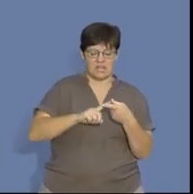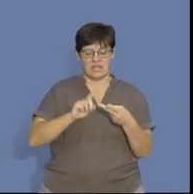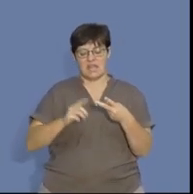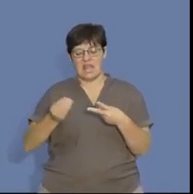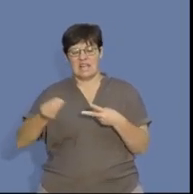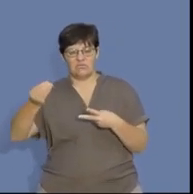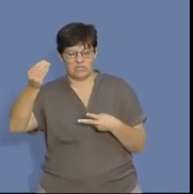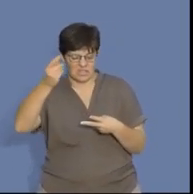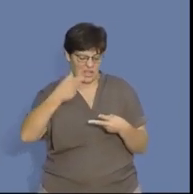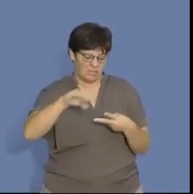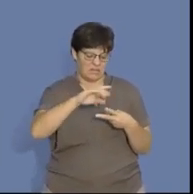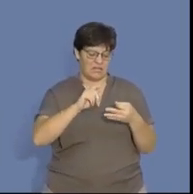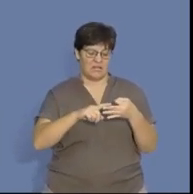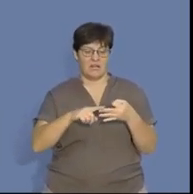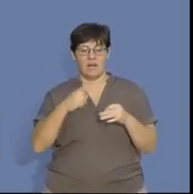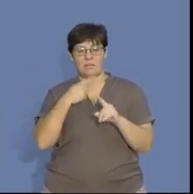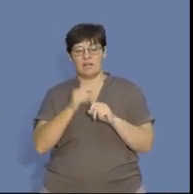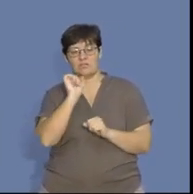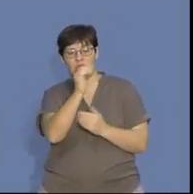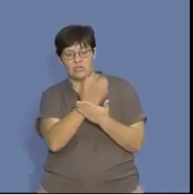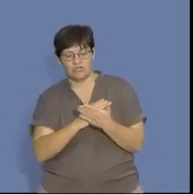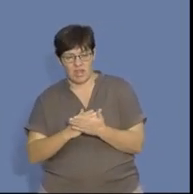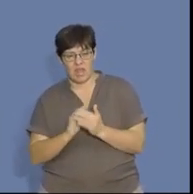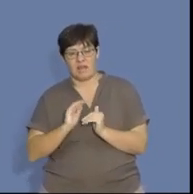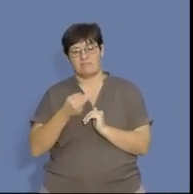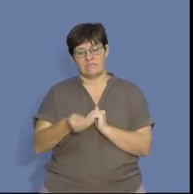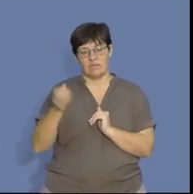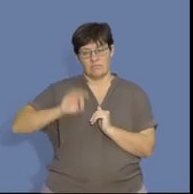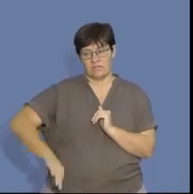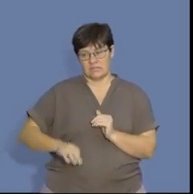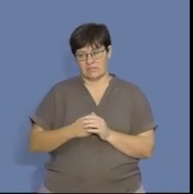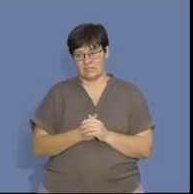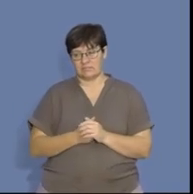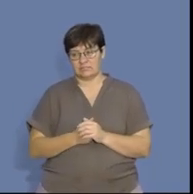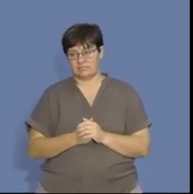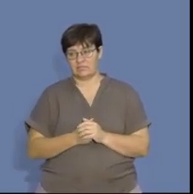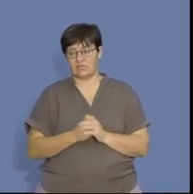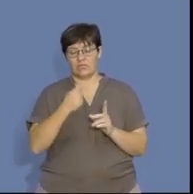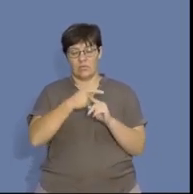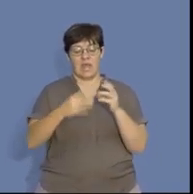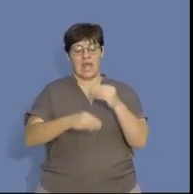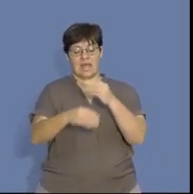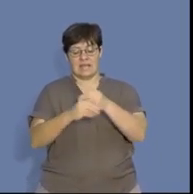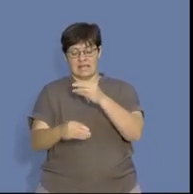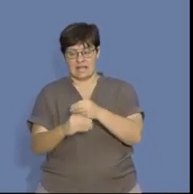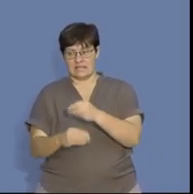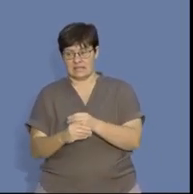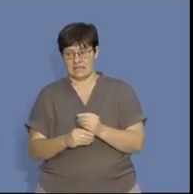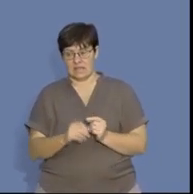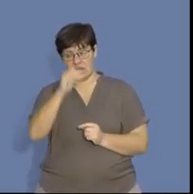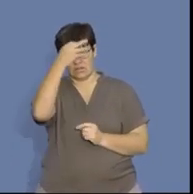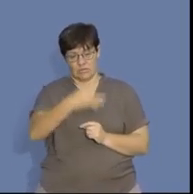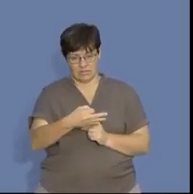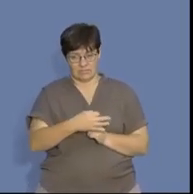salary plus interest on capital plus your share of remaining profits. So I'm simply adding